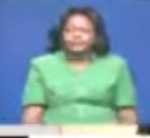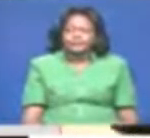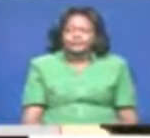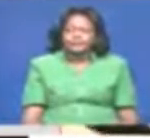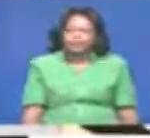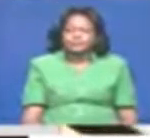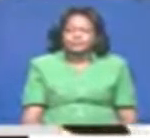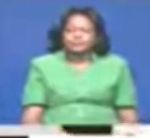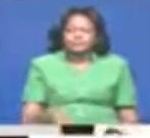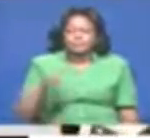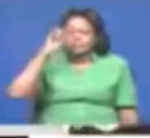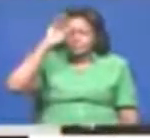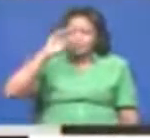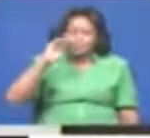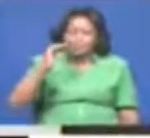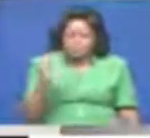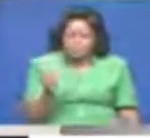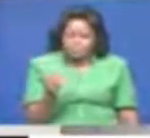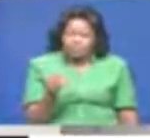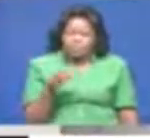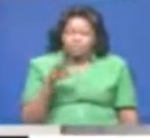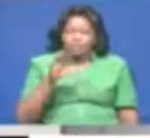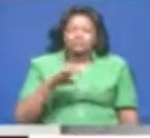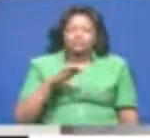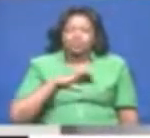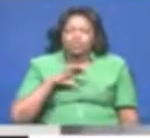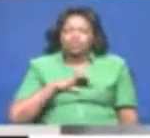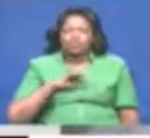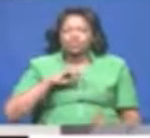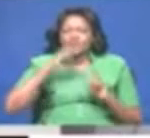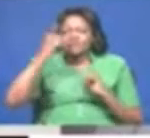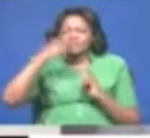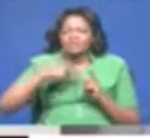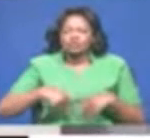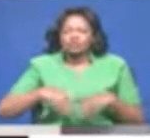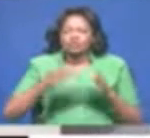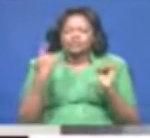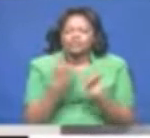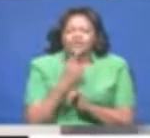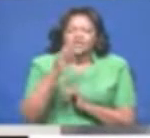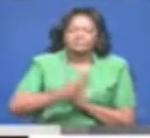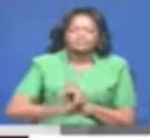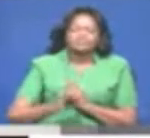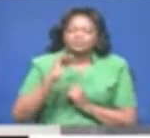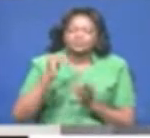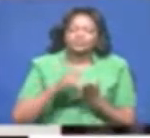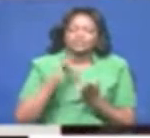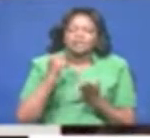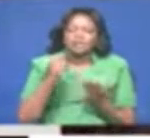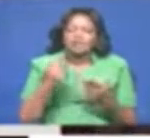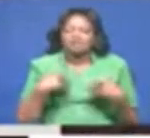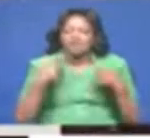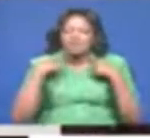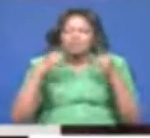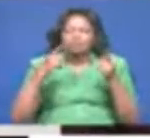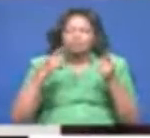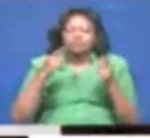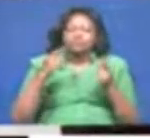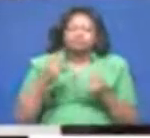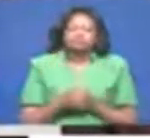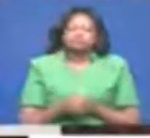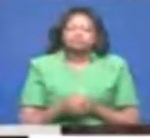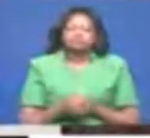In Kiambu County, matatu owners plying the thicker route to various parts of central Kenya have announced fare hike by